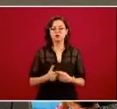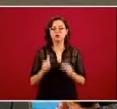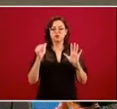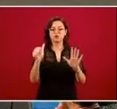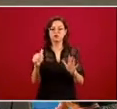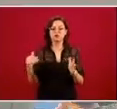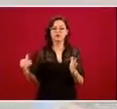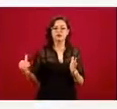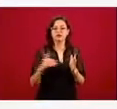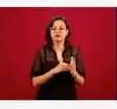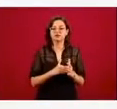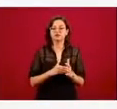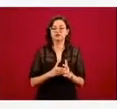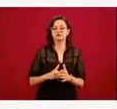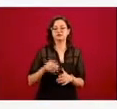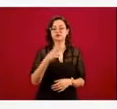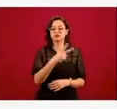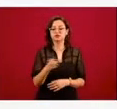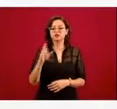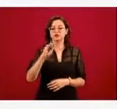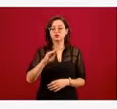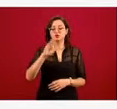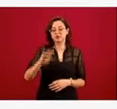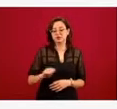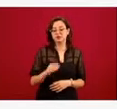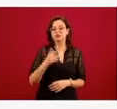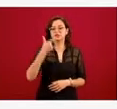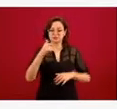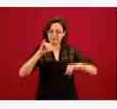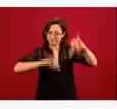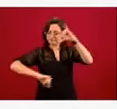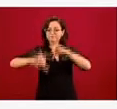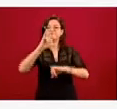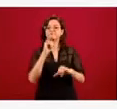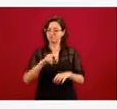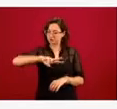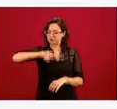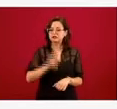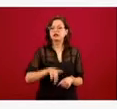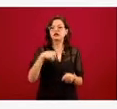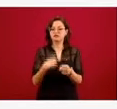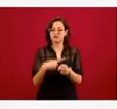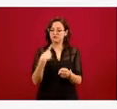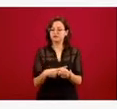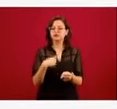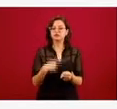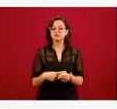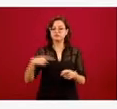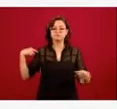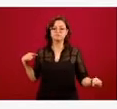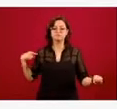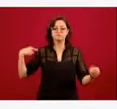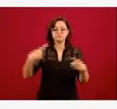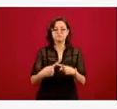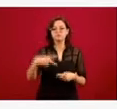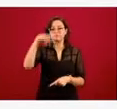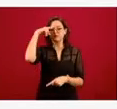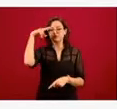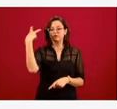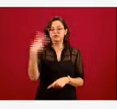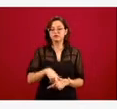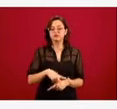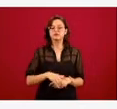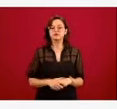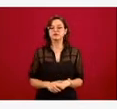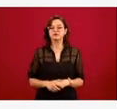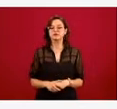Here we have the national landscape. To this day we have 6,297 cases confirmed by laboratory testing.